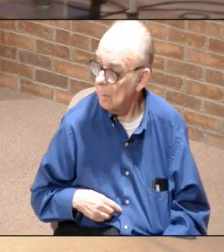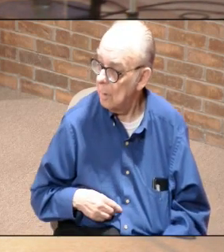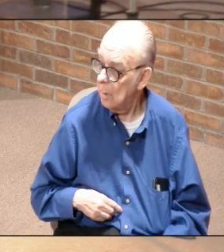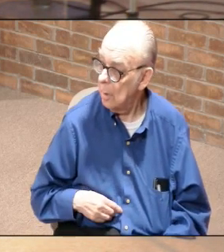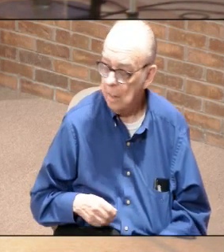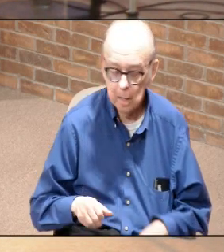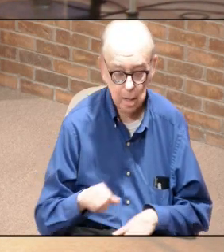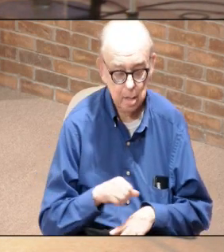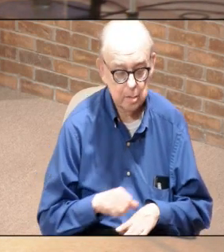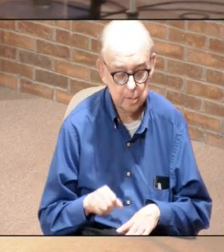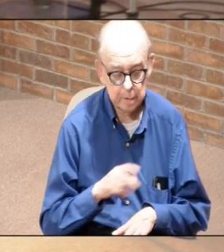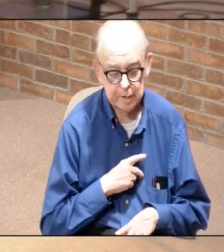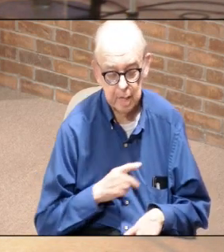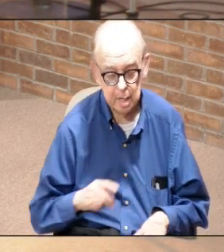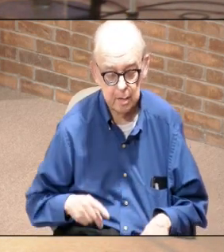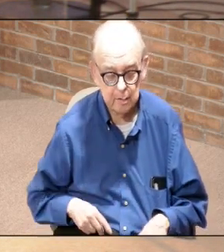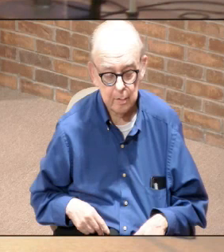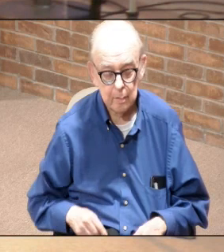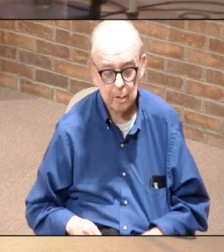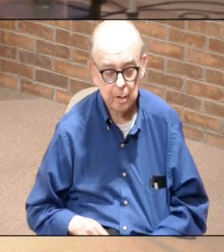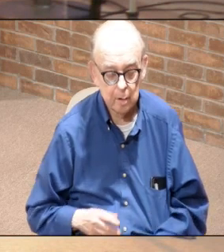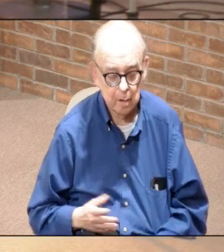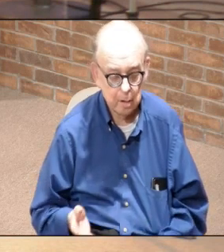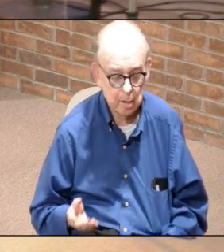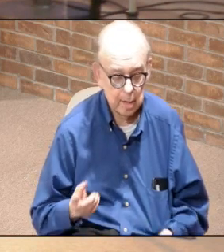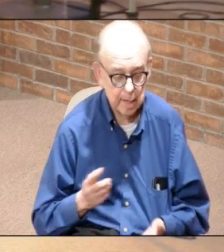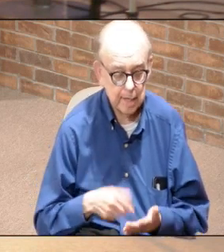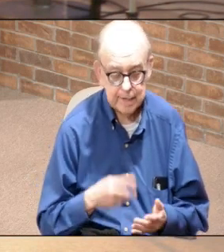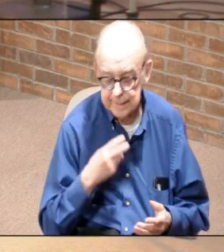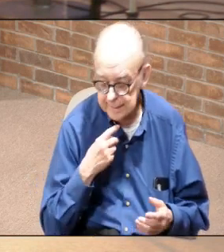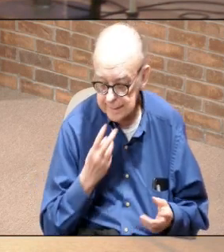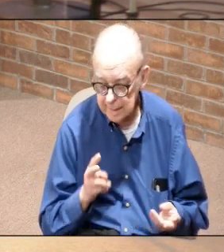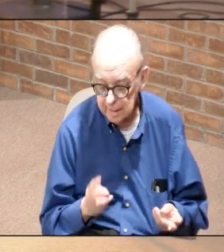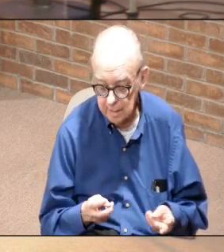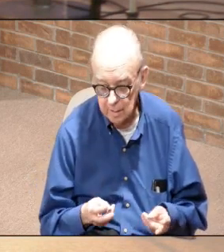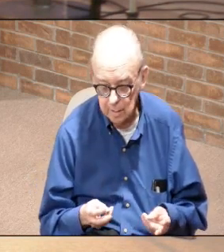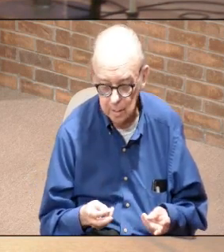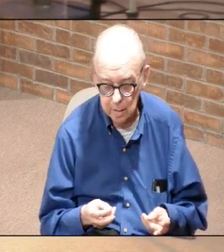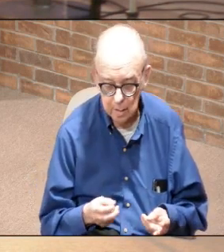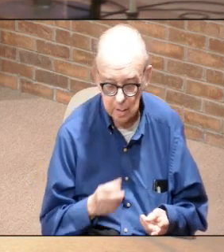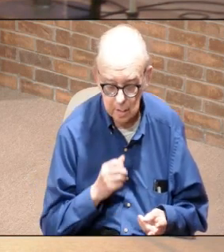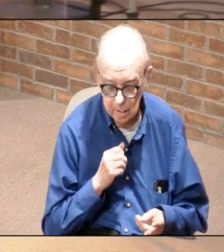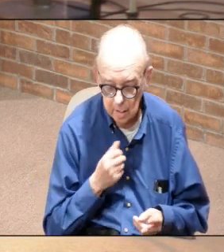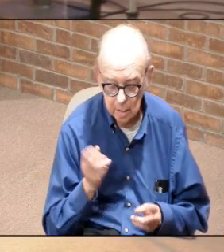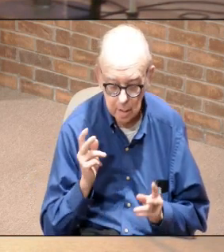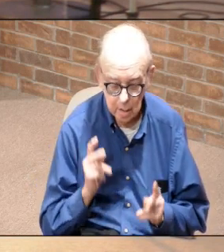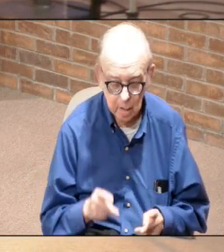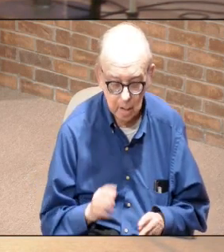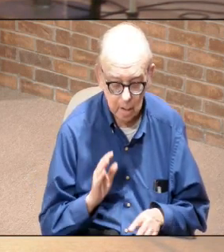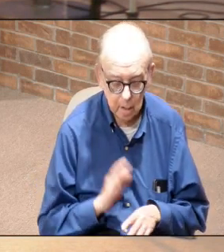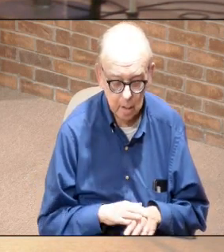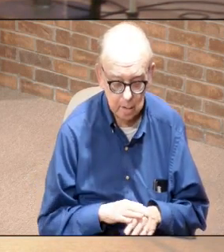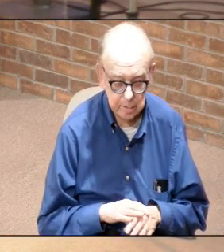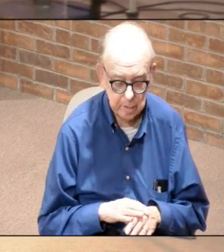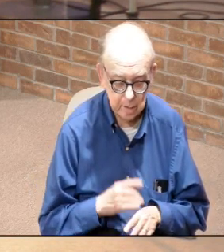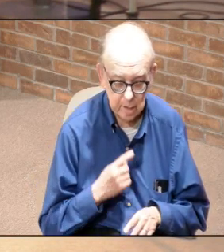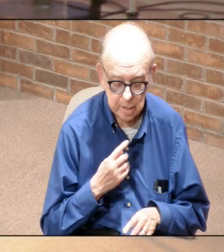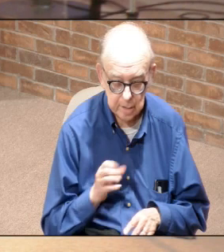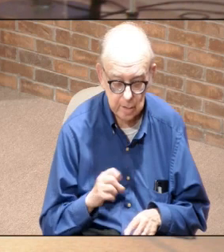He anointed him king. And here's what he said. Don't any of you dare tell